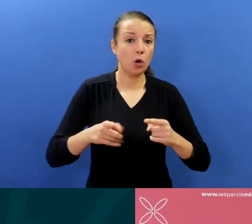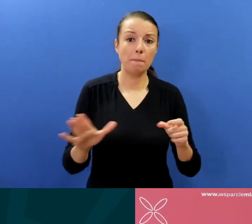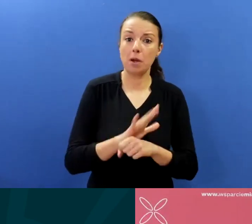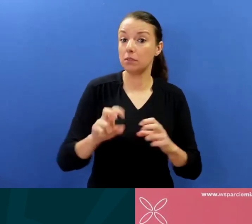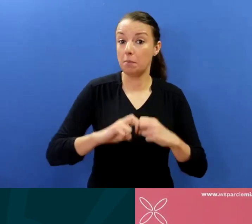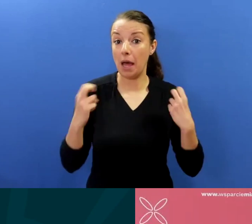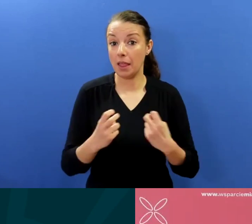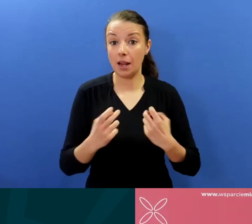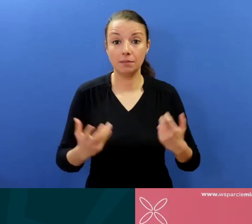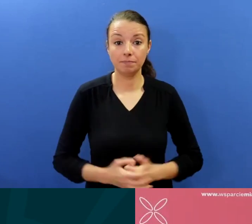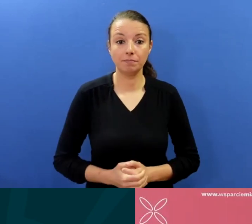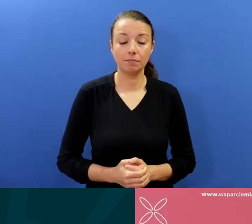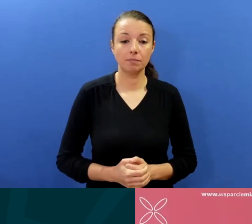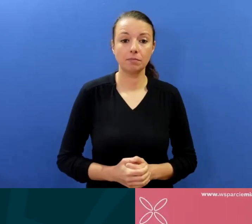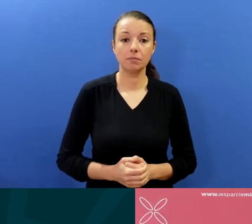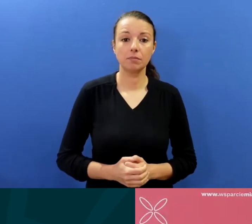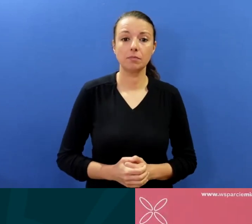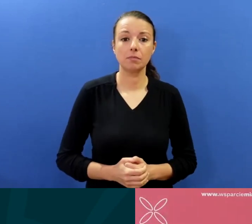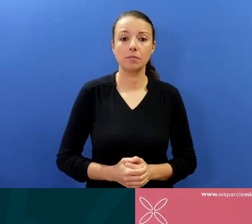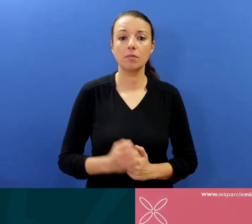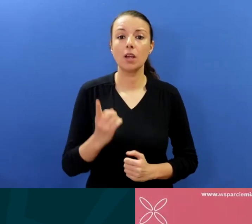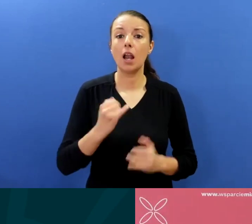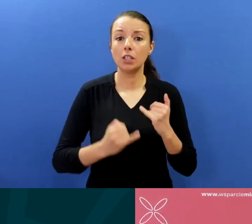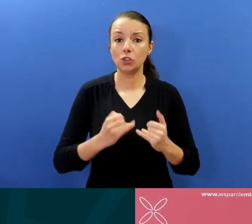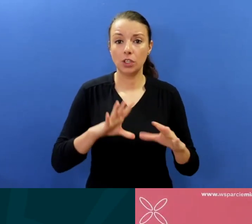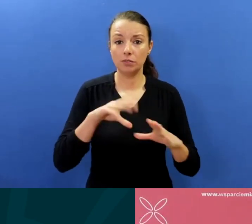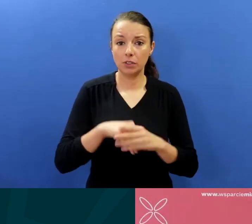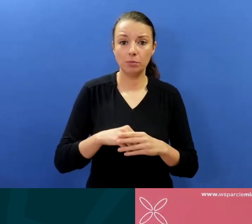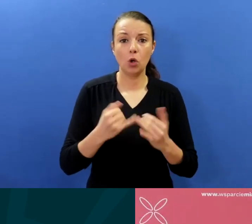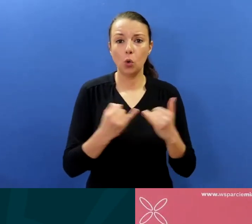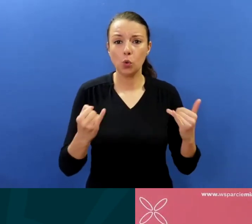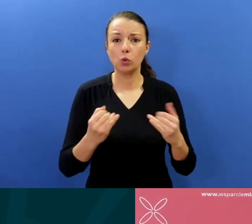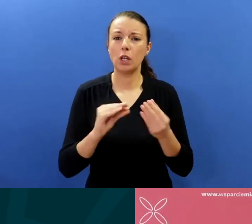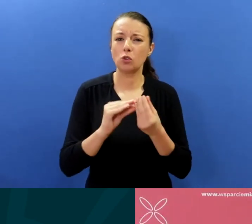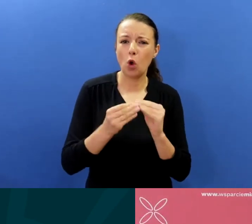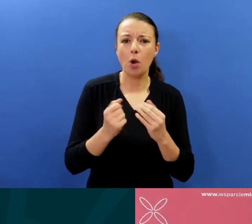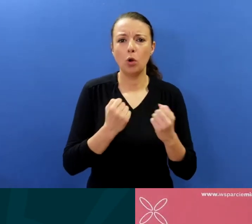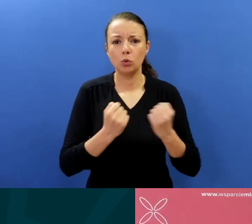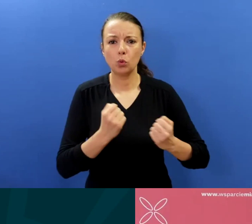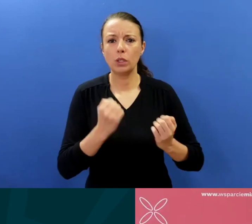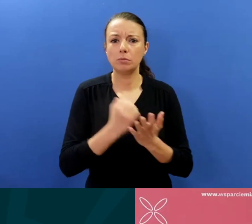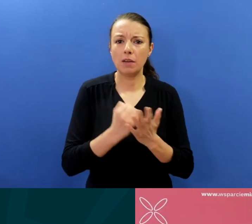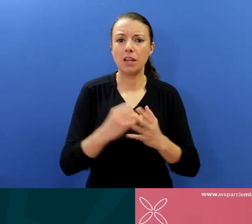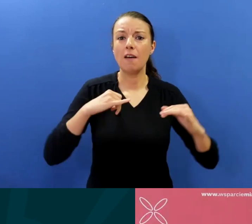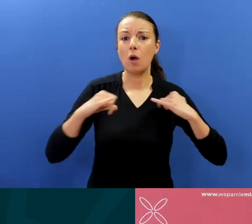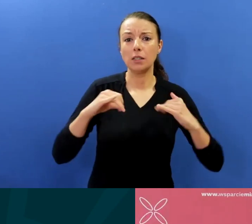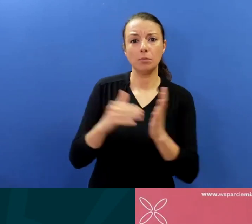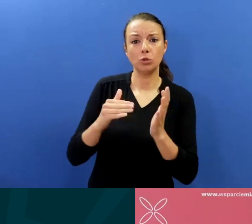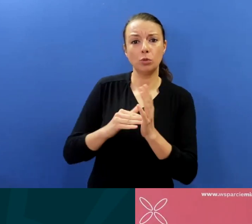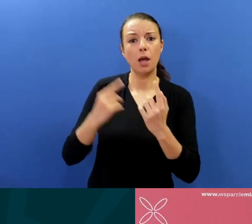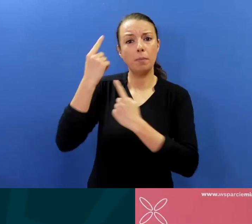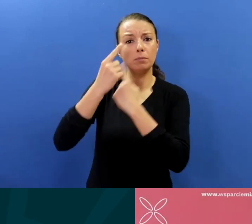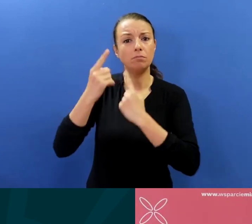complex questions to address for which the authorities need to have the citizen implication and